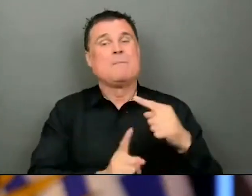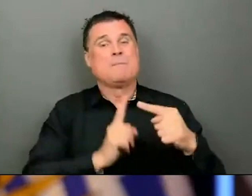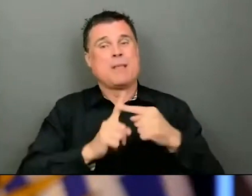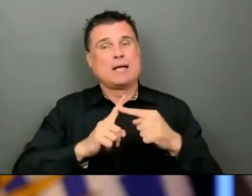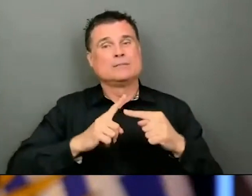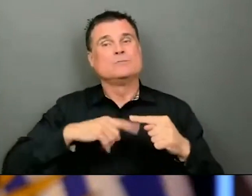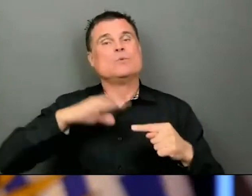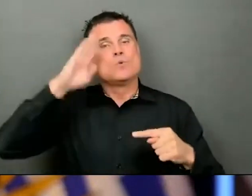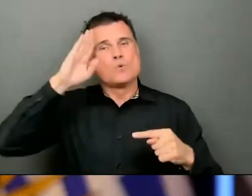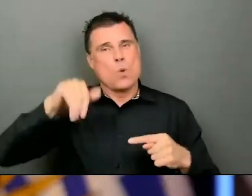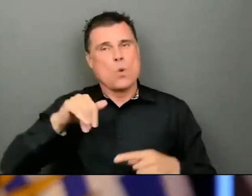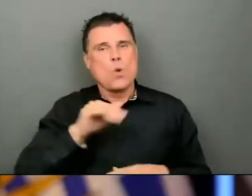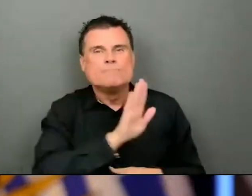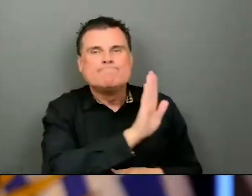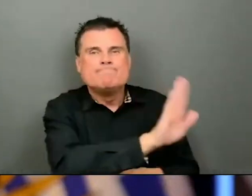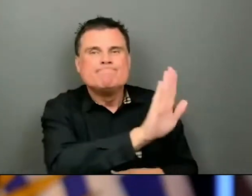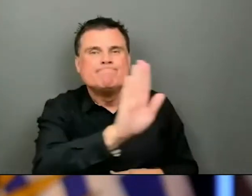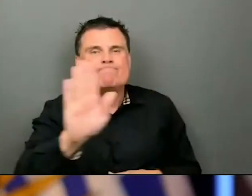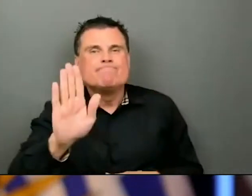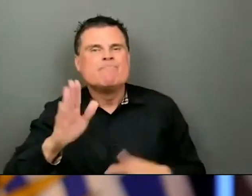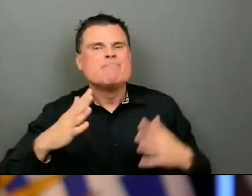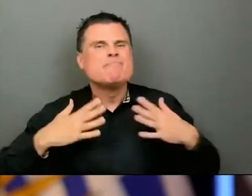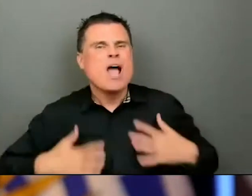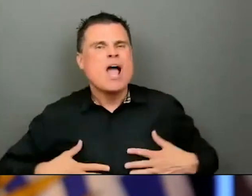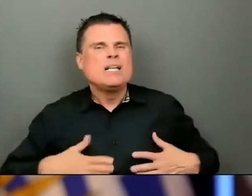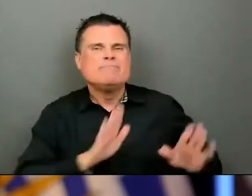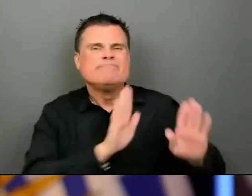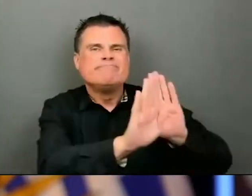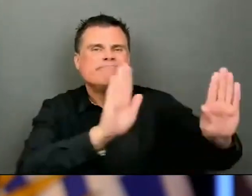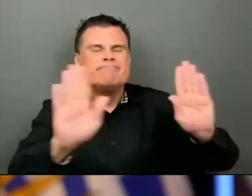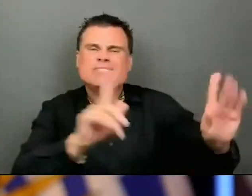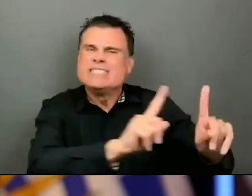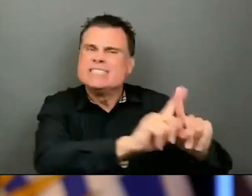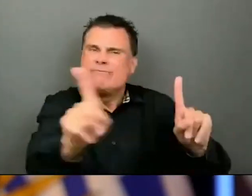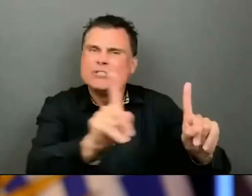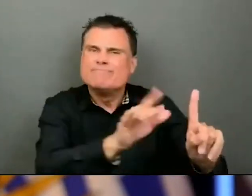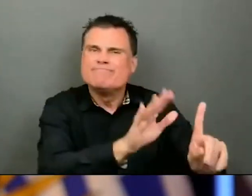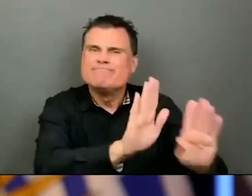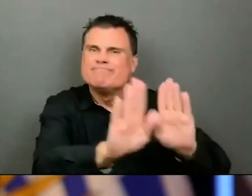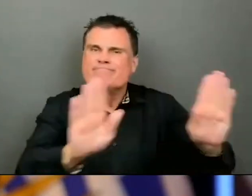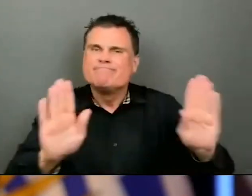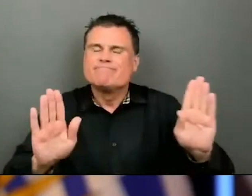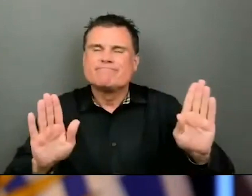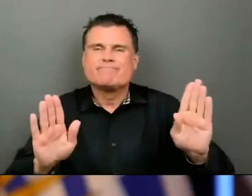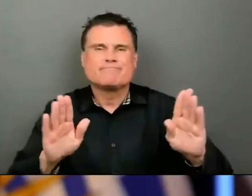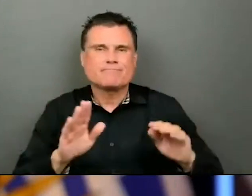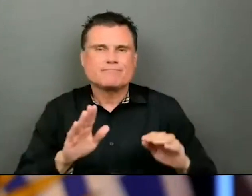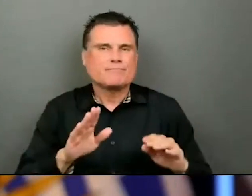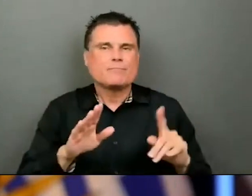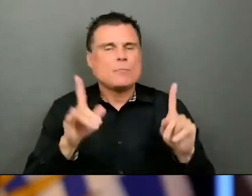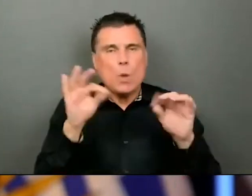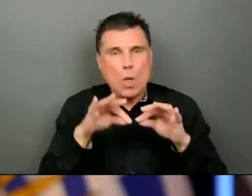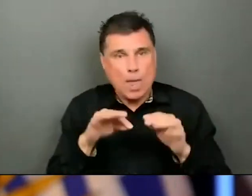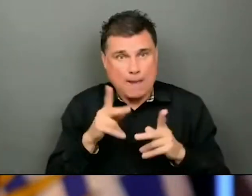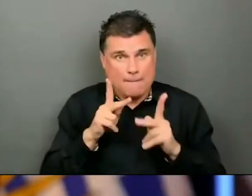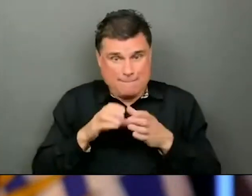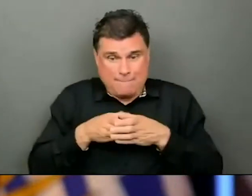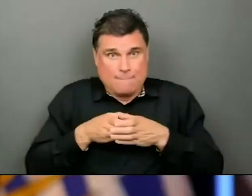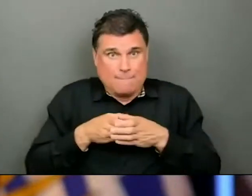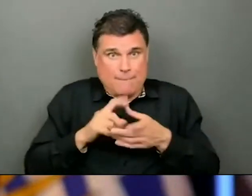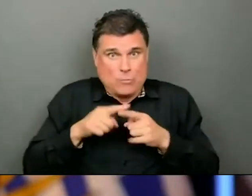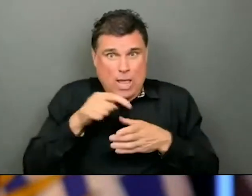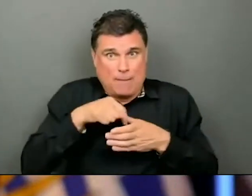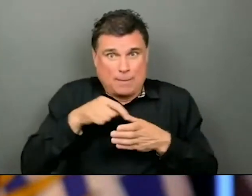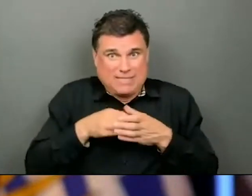we're saying expand your circle in a small way right now. The same group of people, the family,